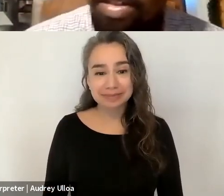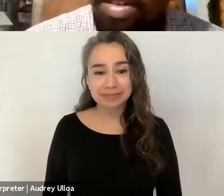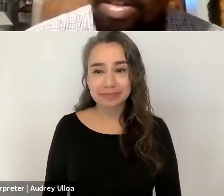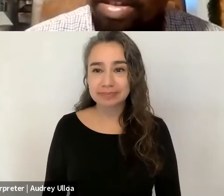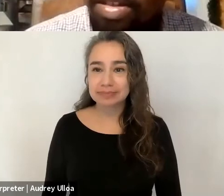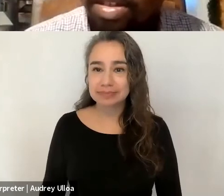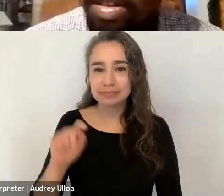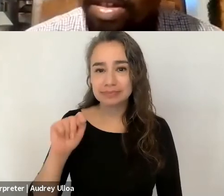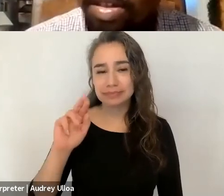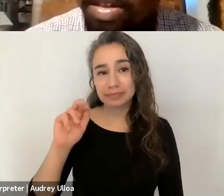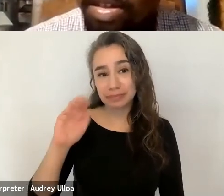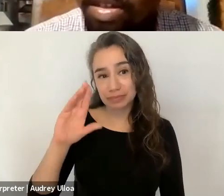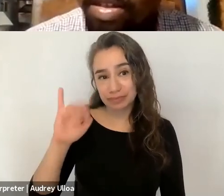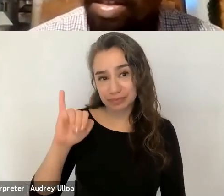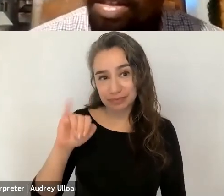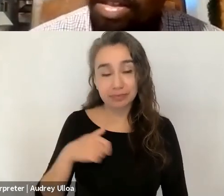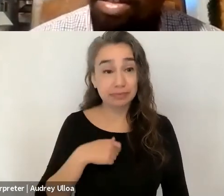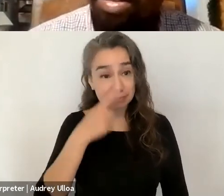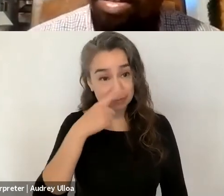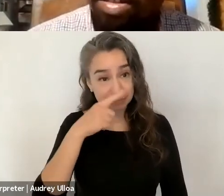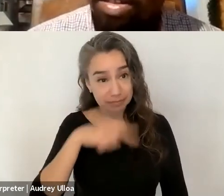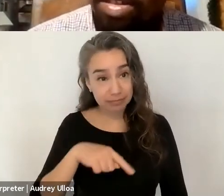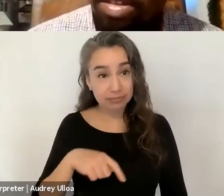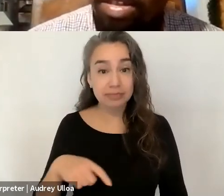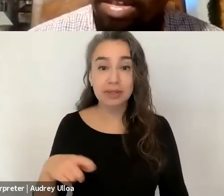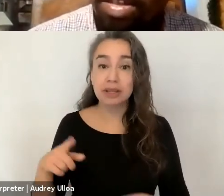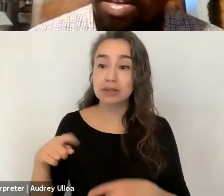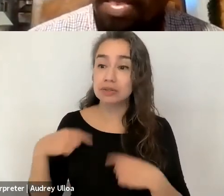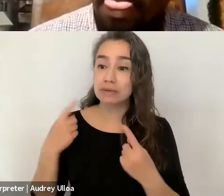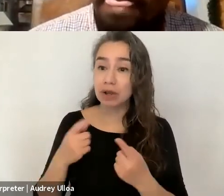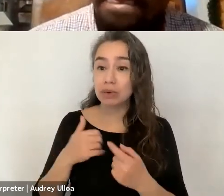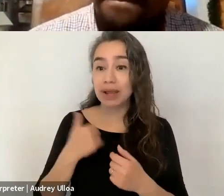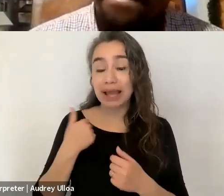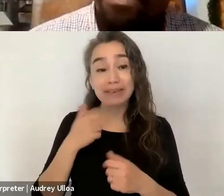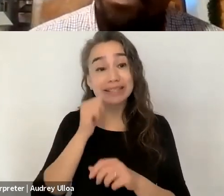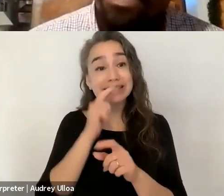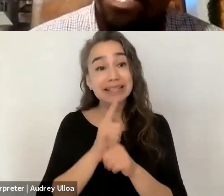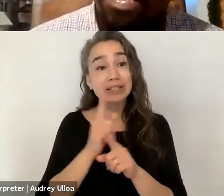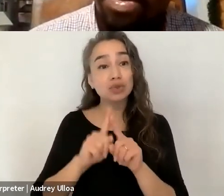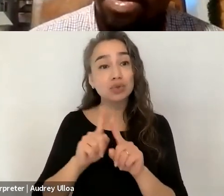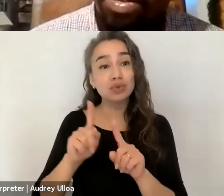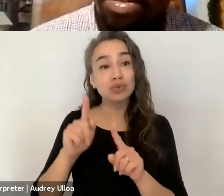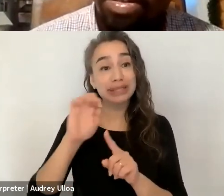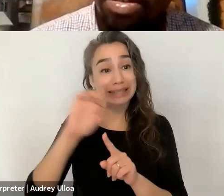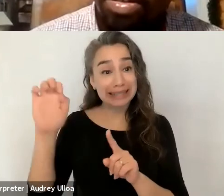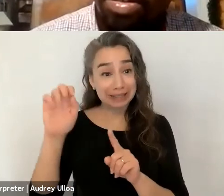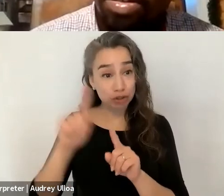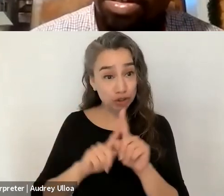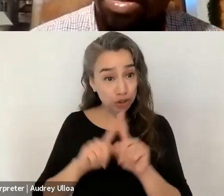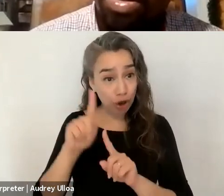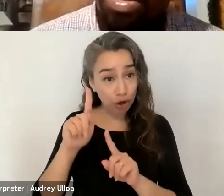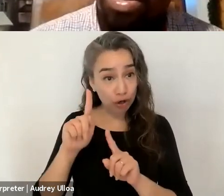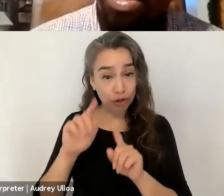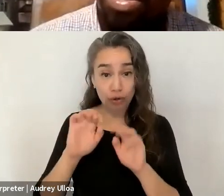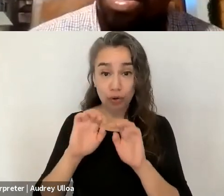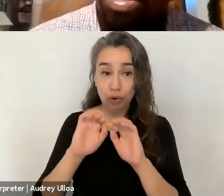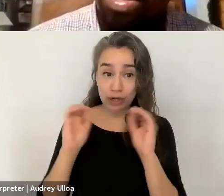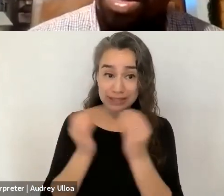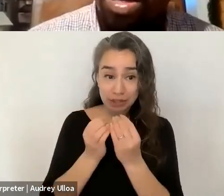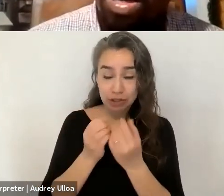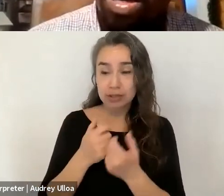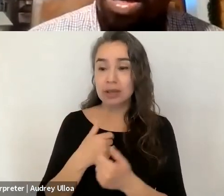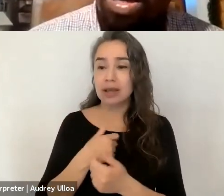please. We were also partnered with a sister to the Eastern Star organization, Iran Court 55. I will